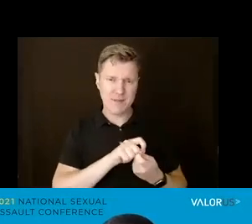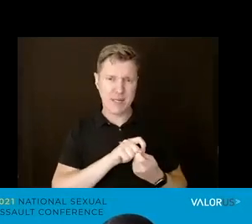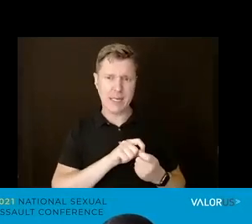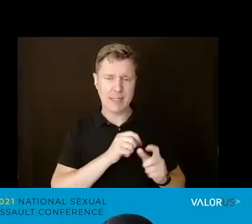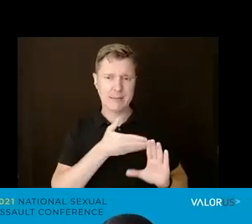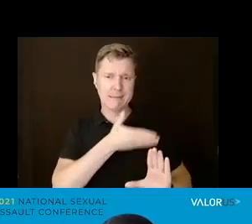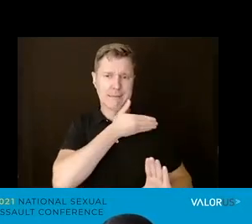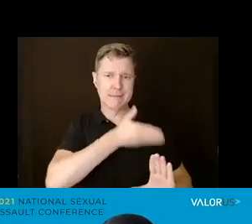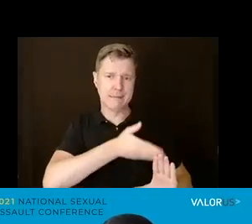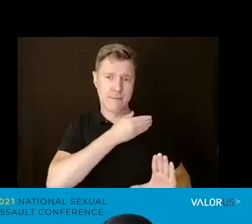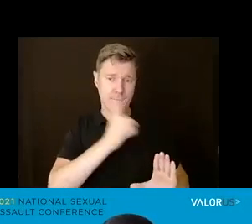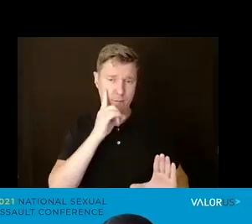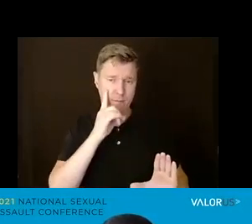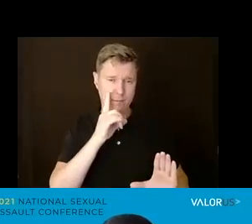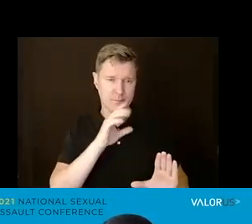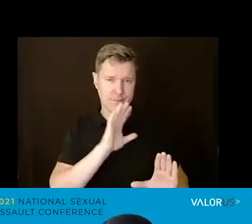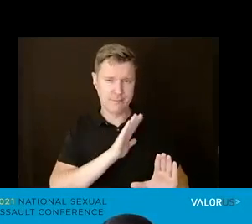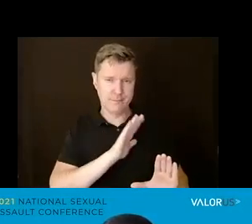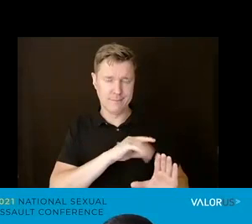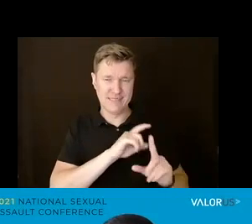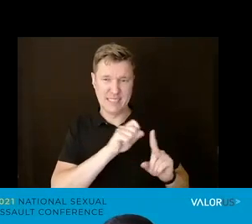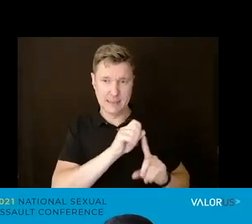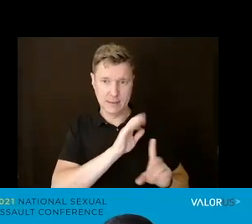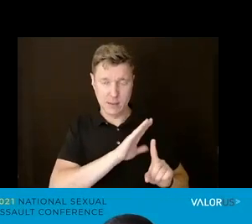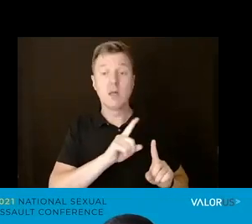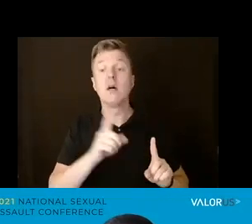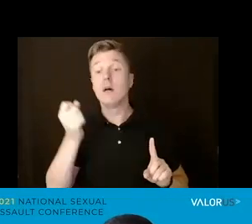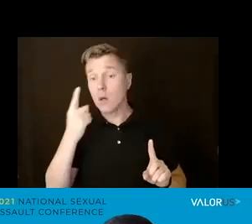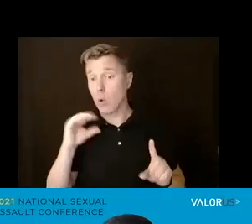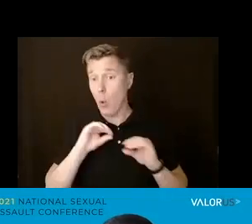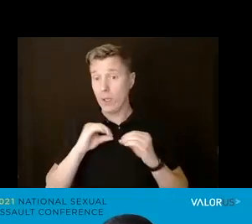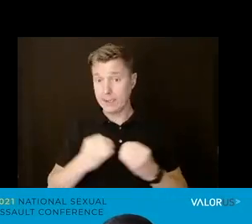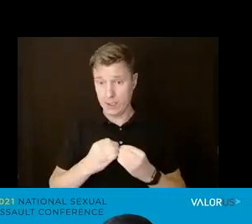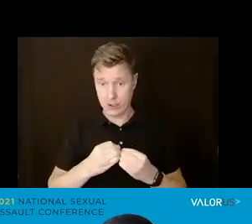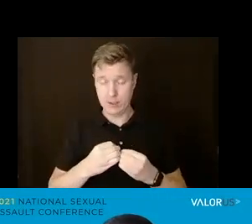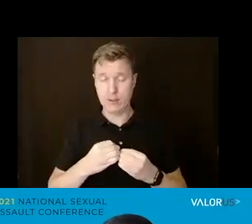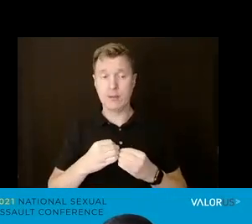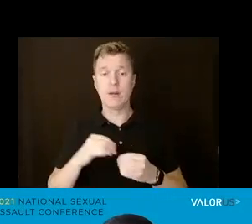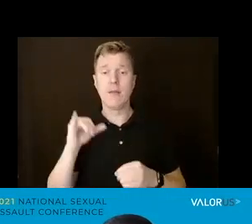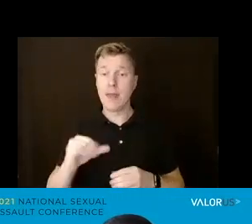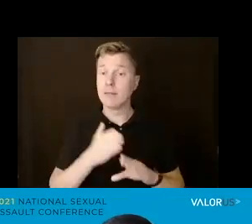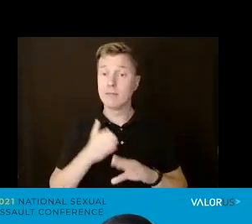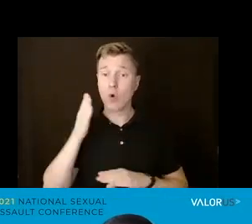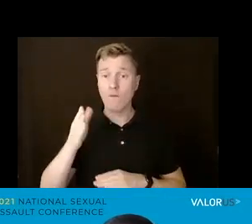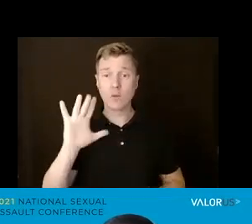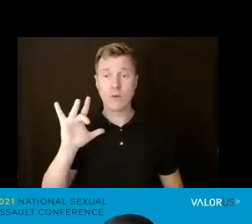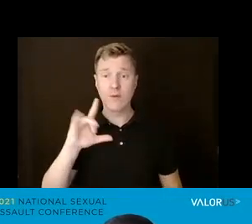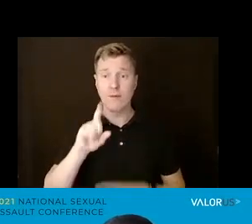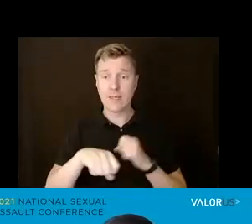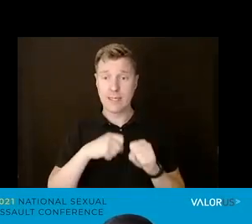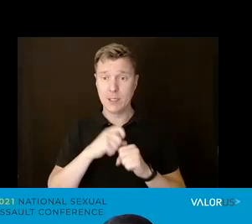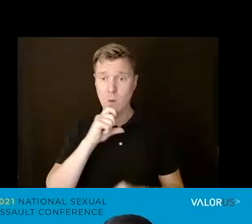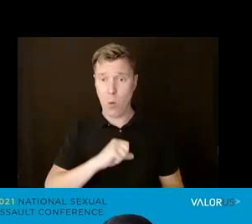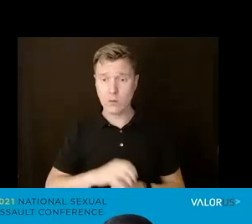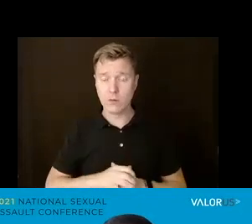So as I shared, API Chaya is an organization that is over 25 years old. It